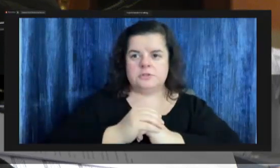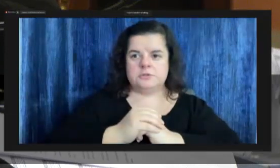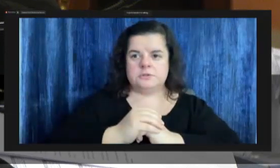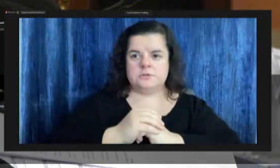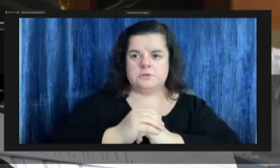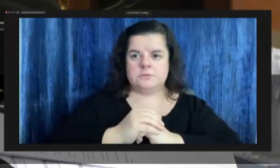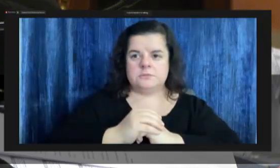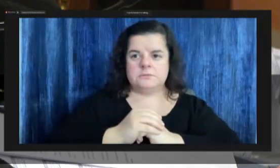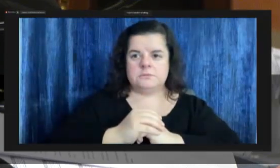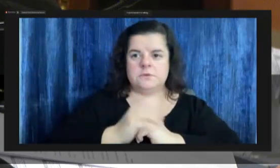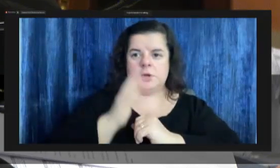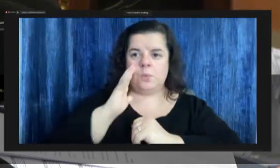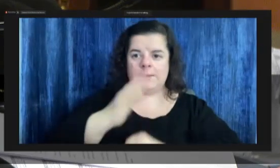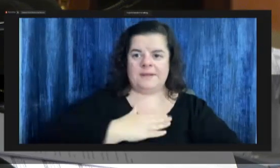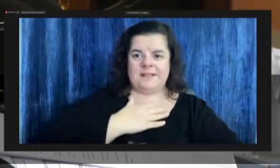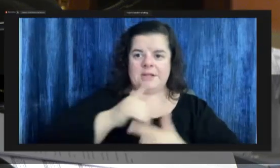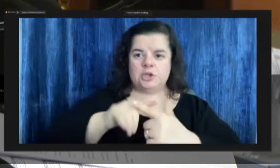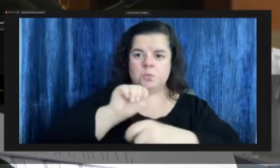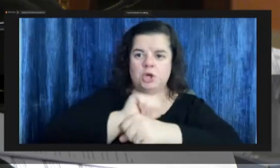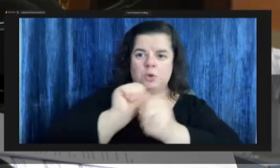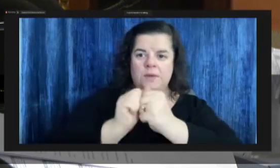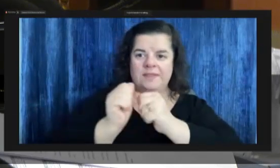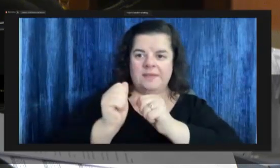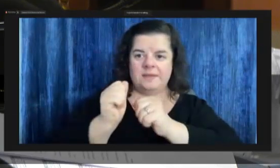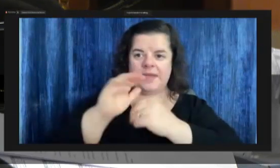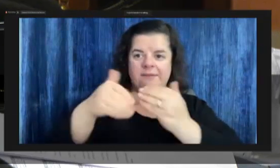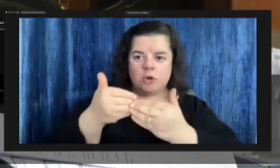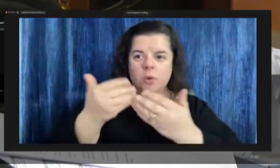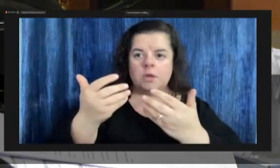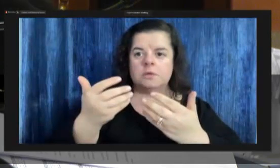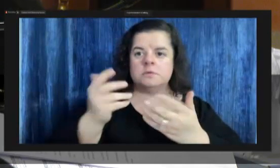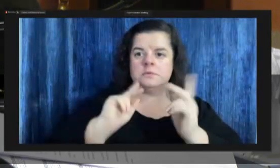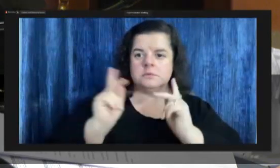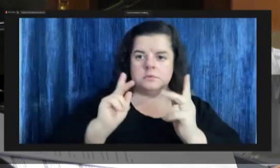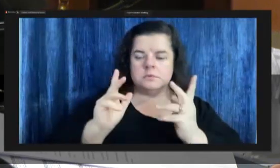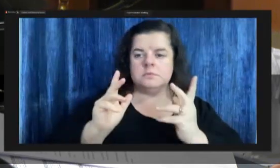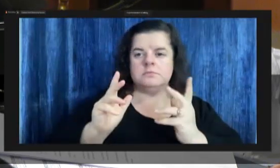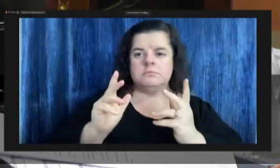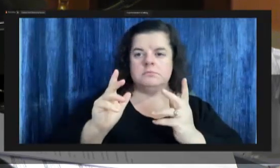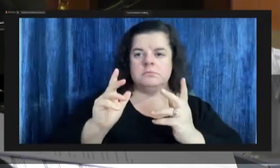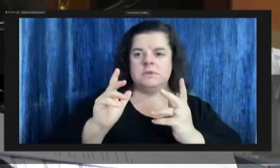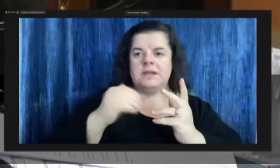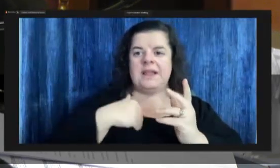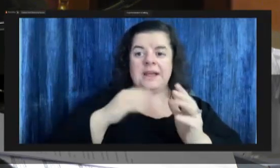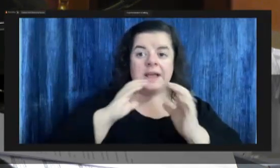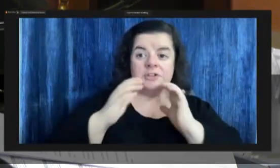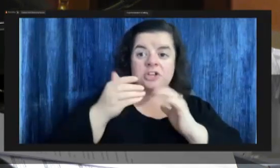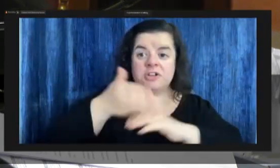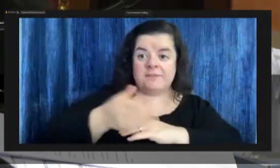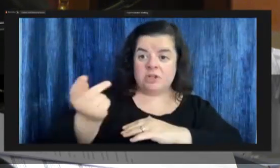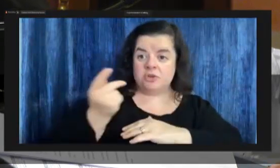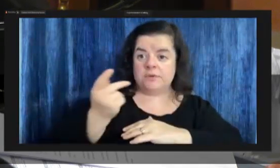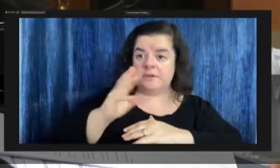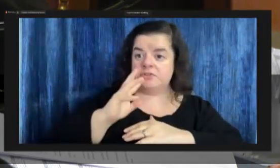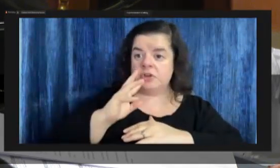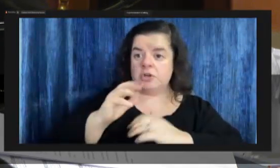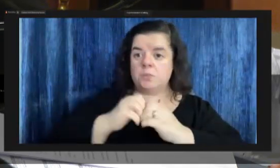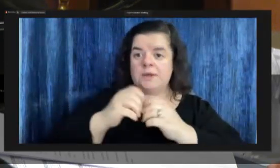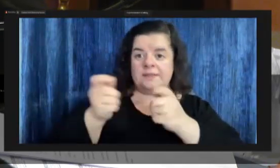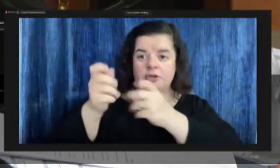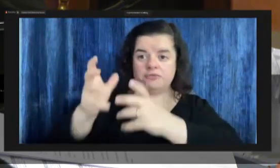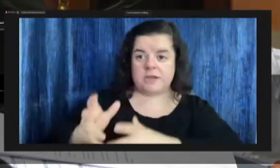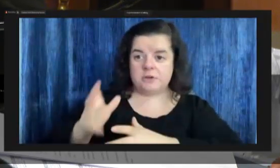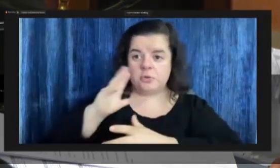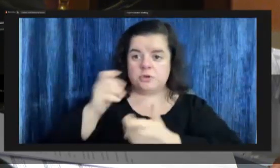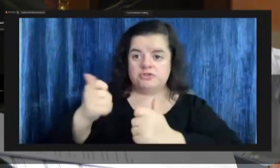But I would be glad to work with everyone on where we take this from. And I actually had a conversation after you and I talked to Councilwoman with the director, and we're going to try to